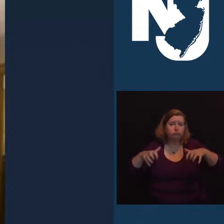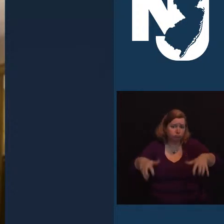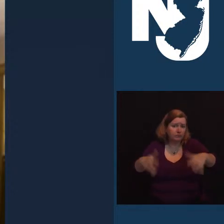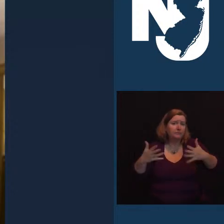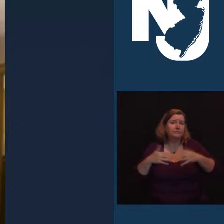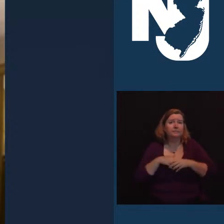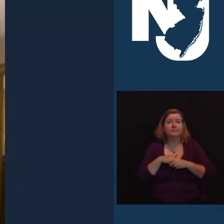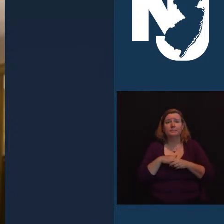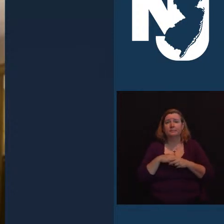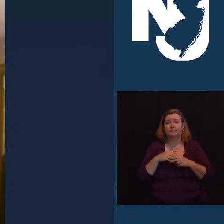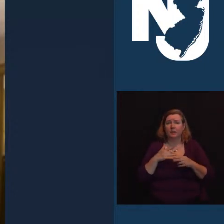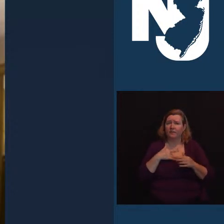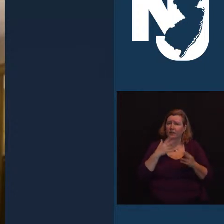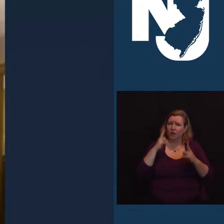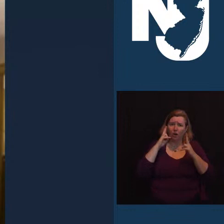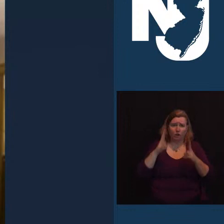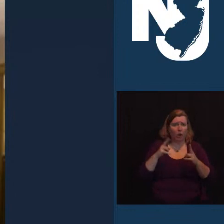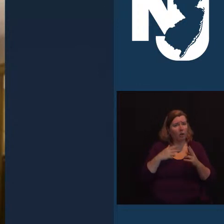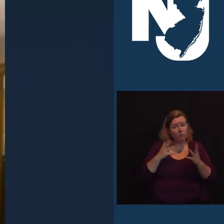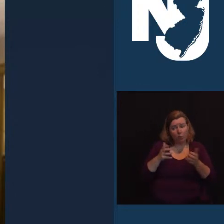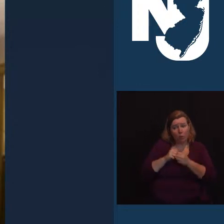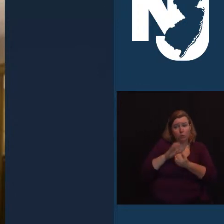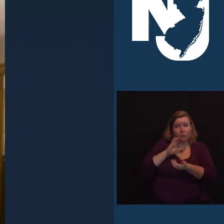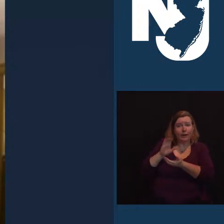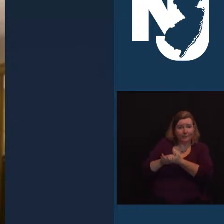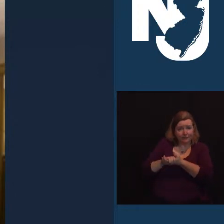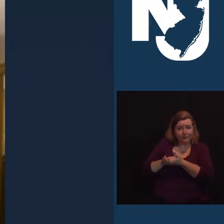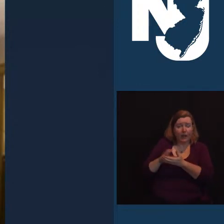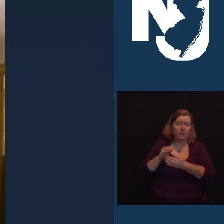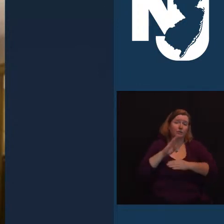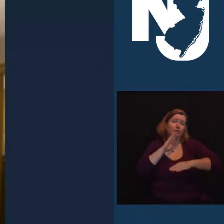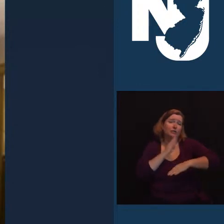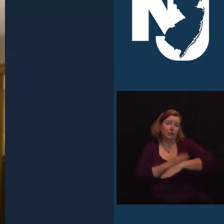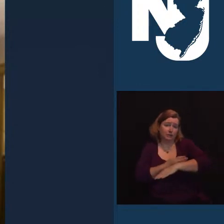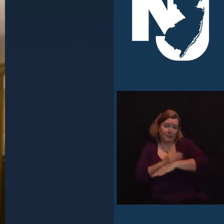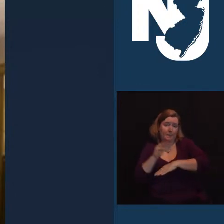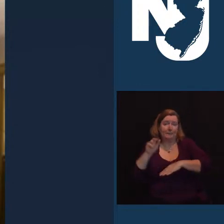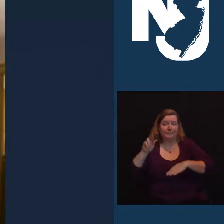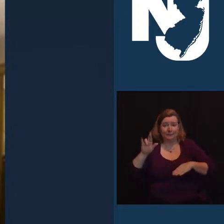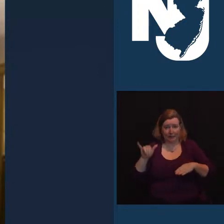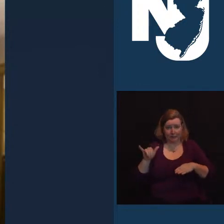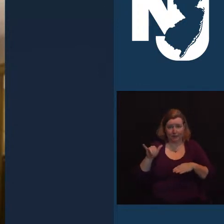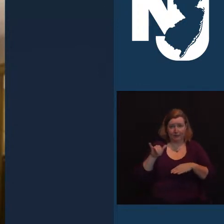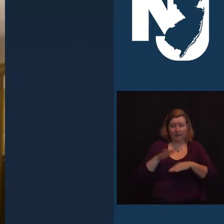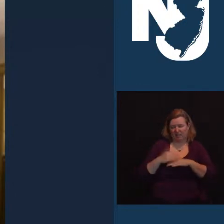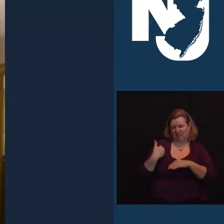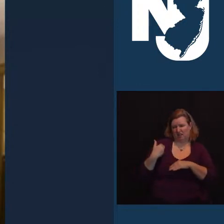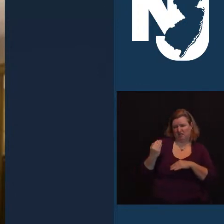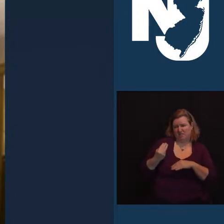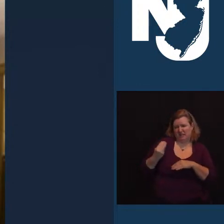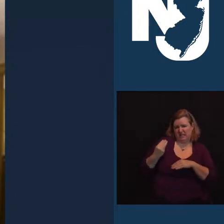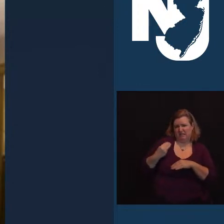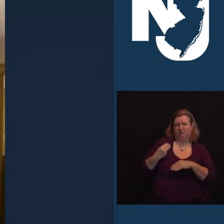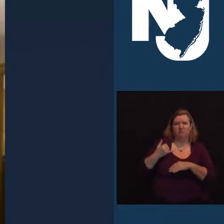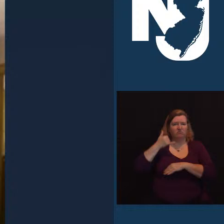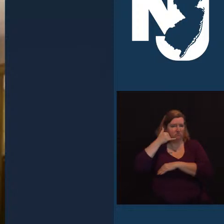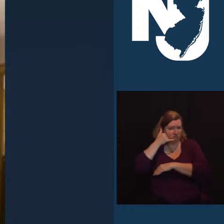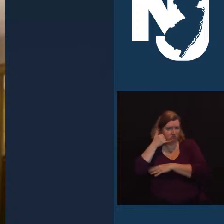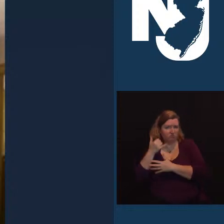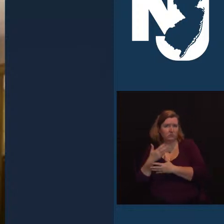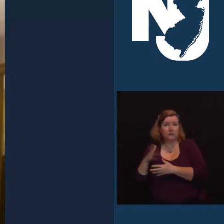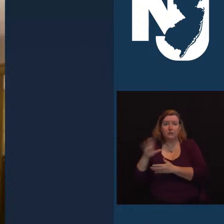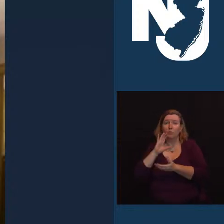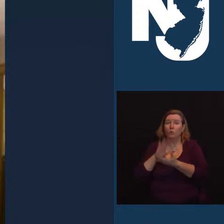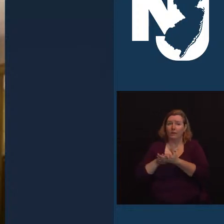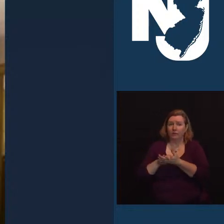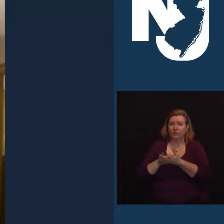great honor to speak with both his wife, Georgianne, and his daughter, Mary, on Monday. Georgianne was also, Judy, COVID positive,